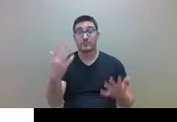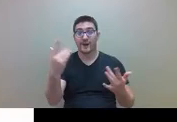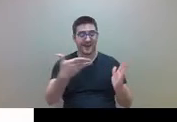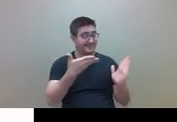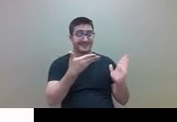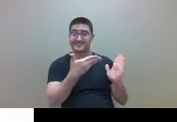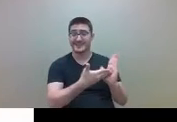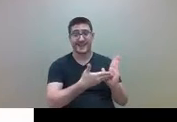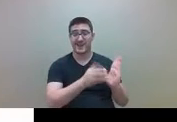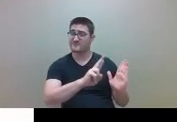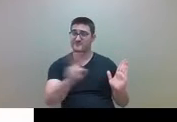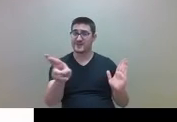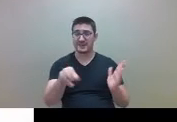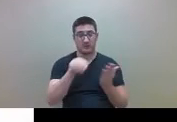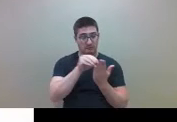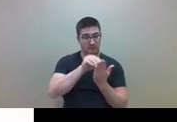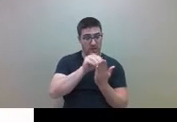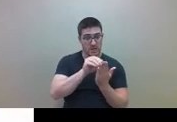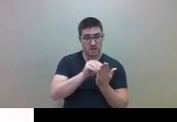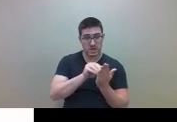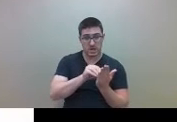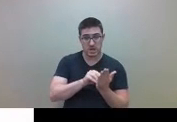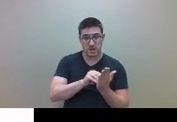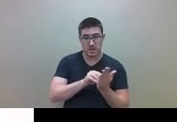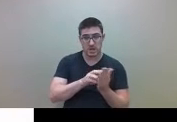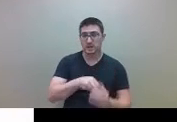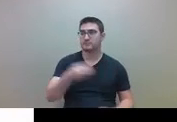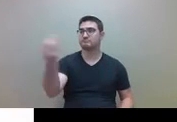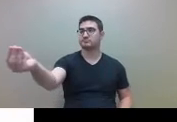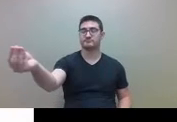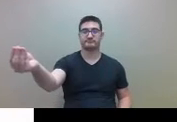where I could give that to him. Okay.